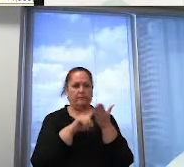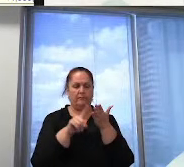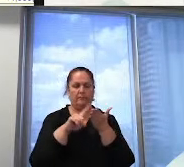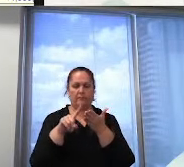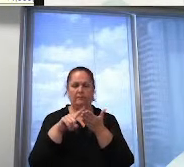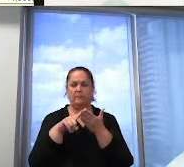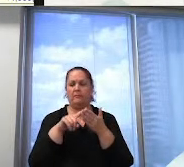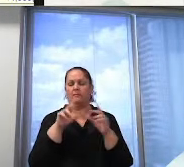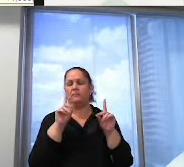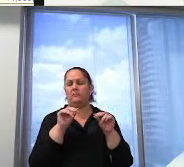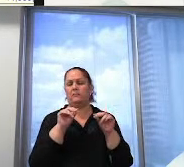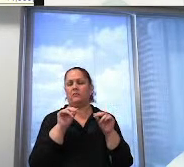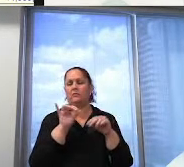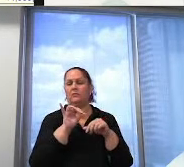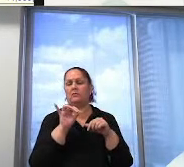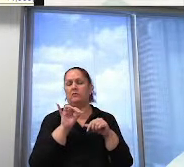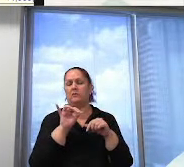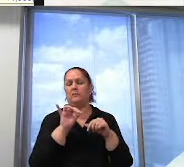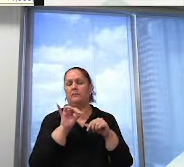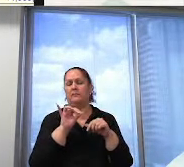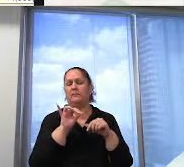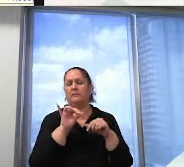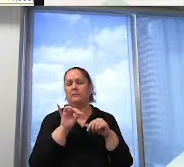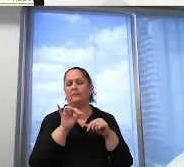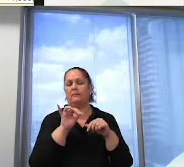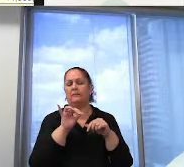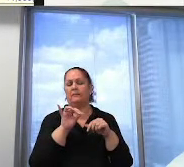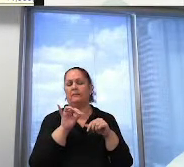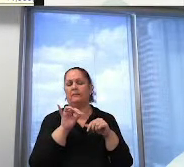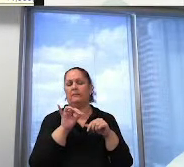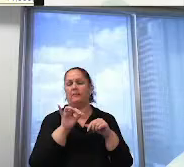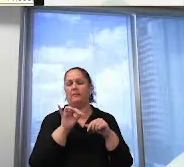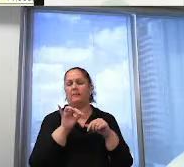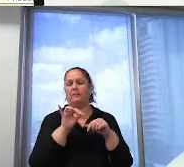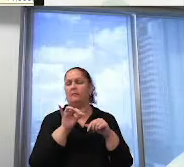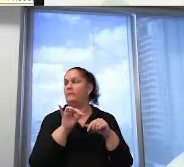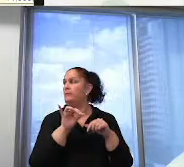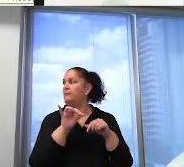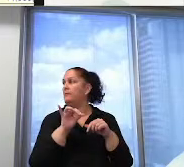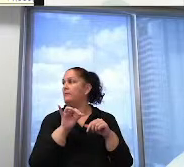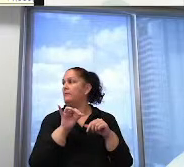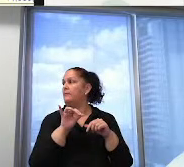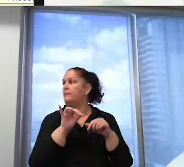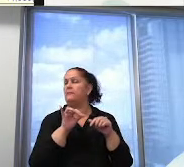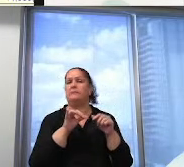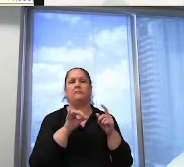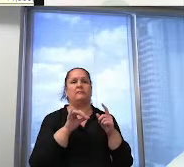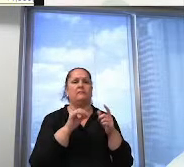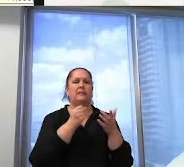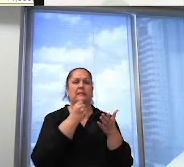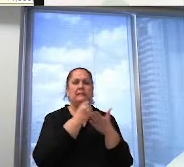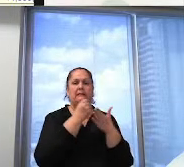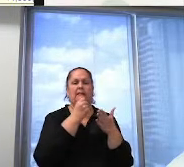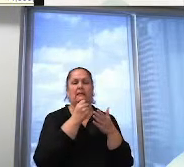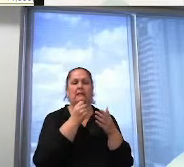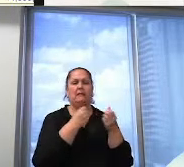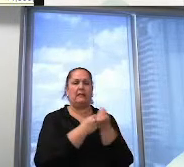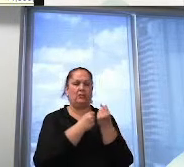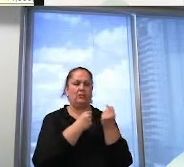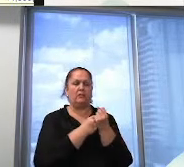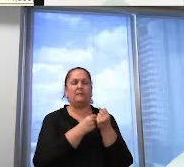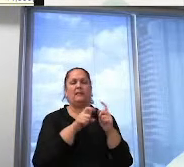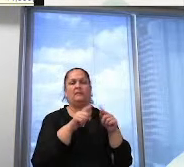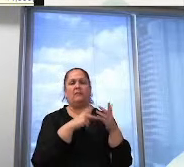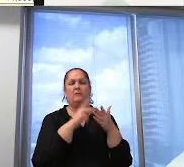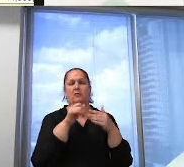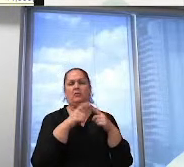to conduct studies and do also sign and seal endorsements and